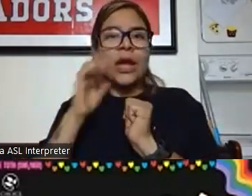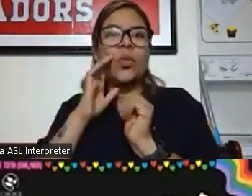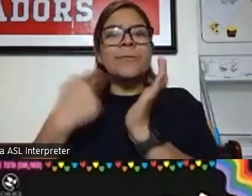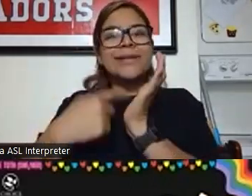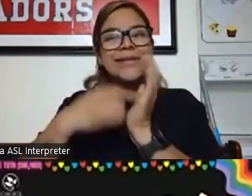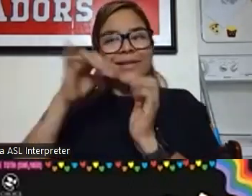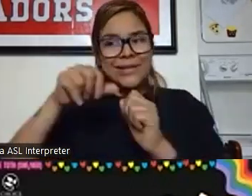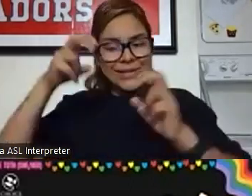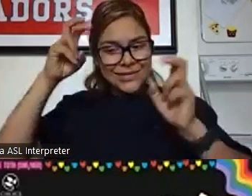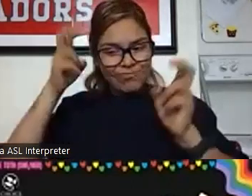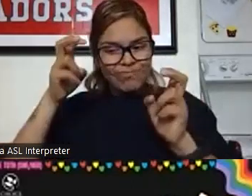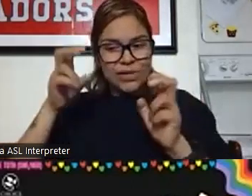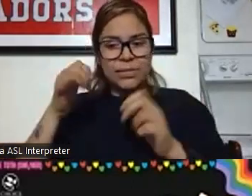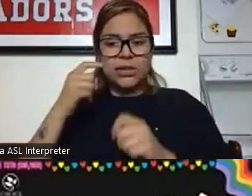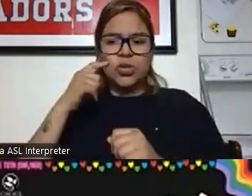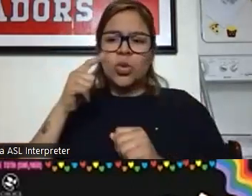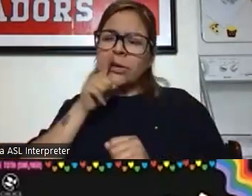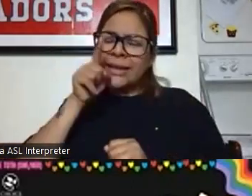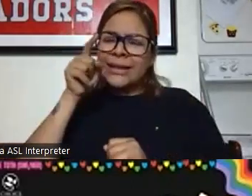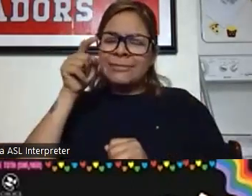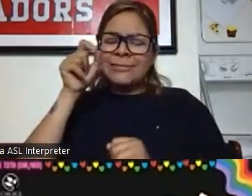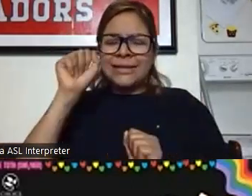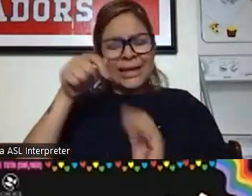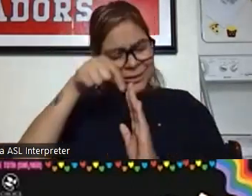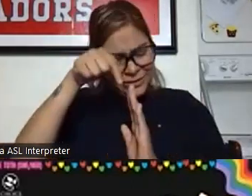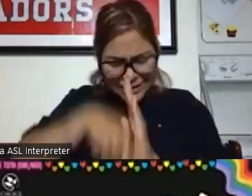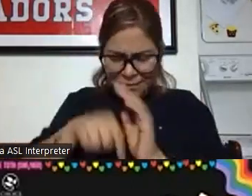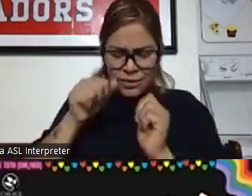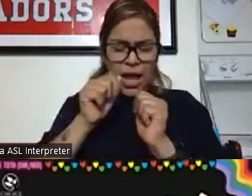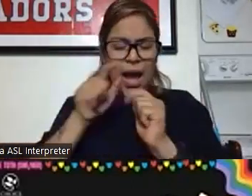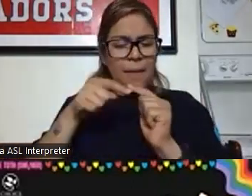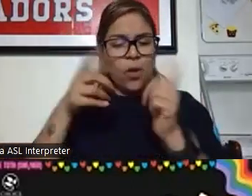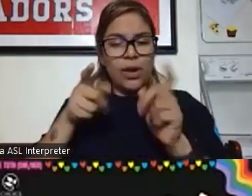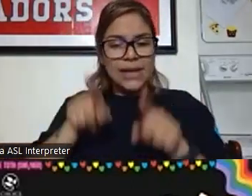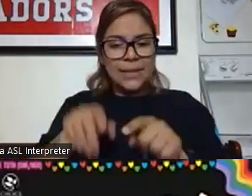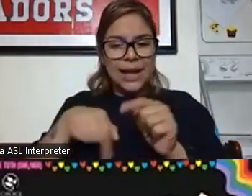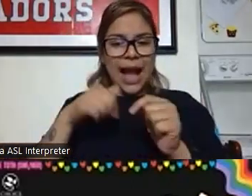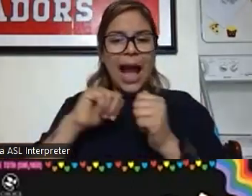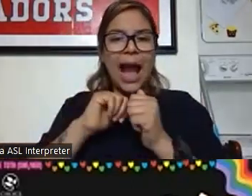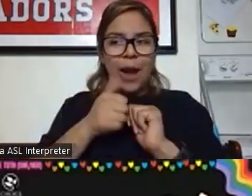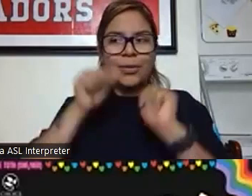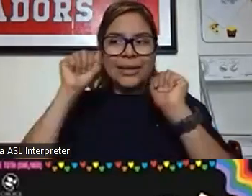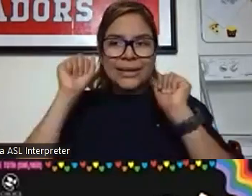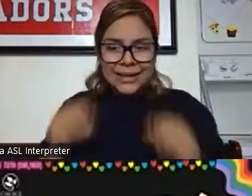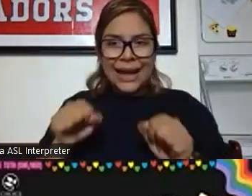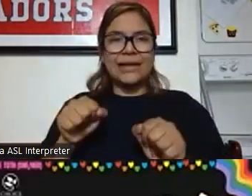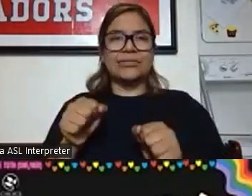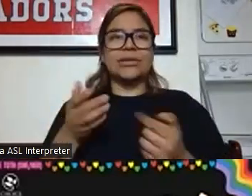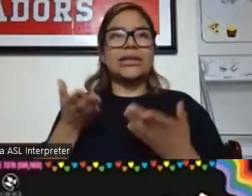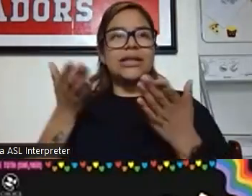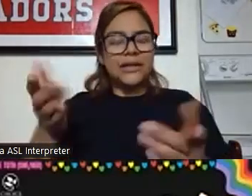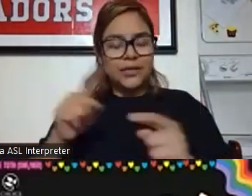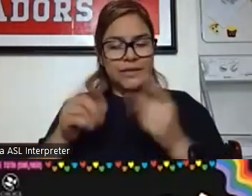can drill down and really get to how we can deliver a better service that really